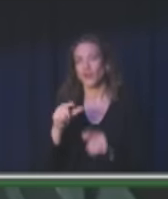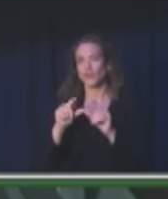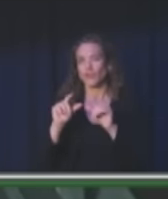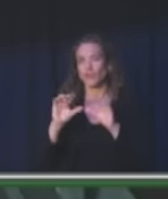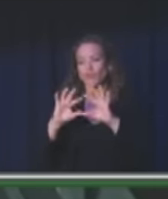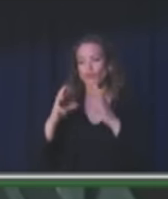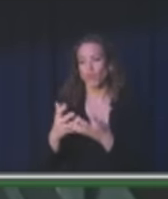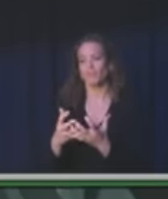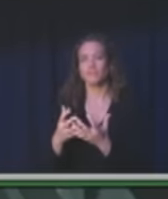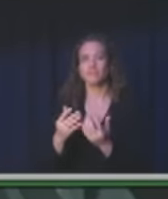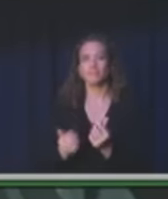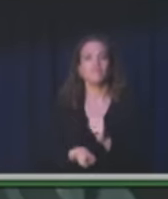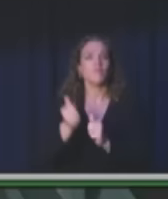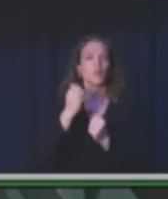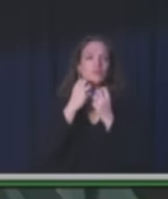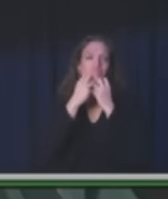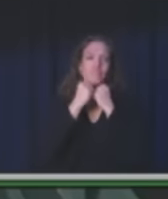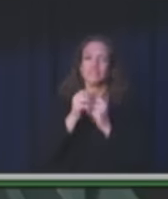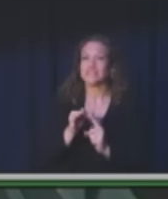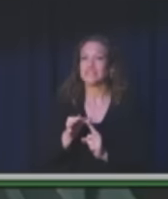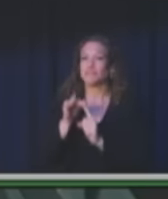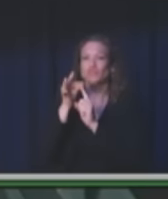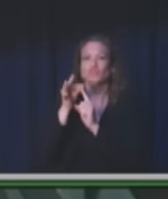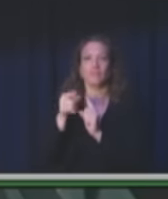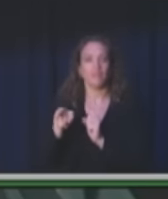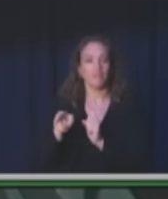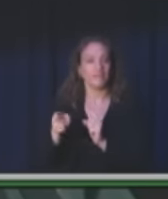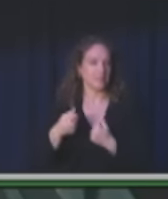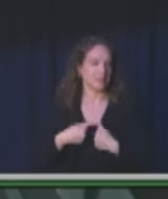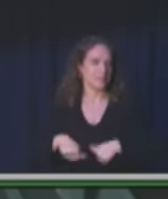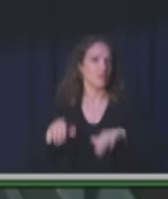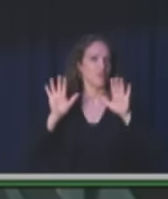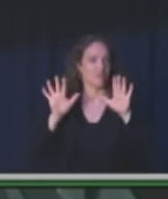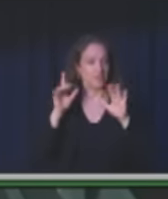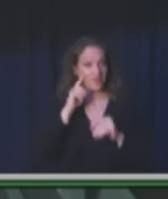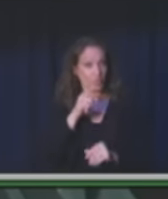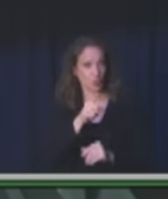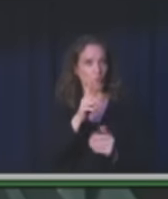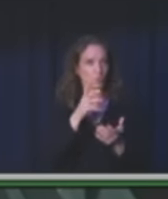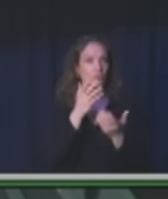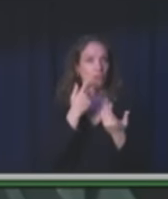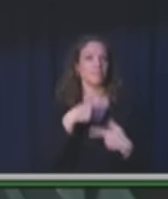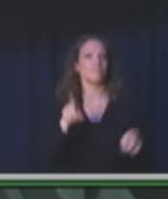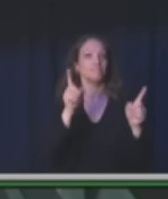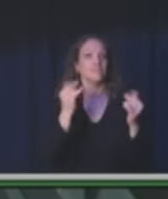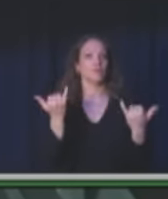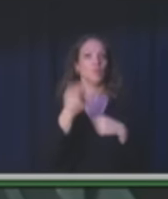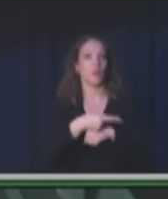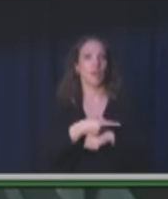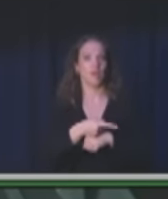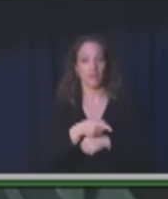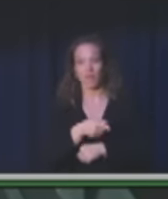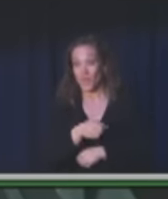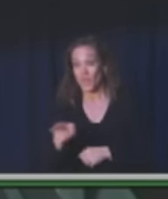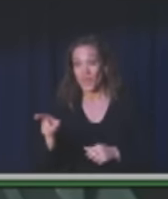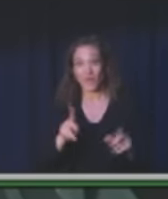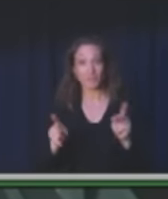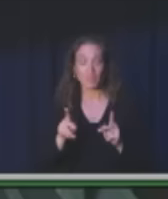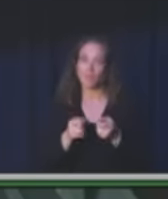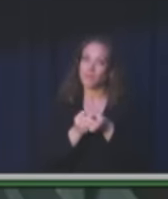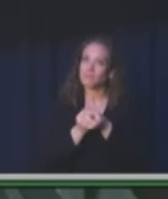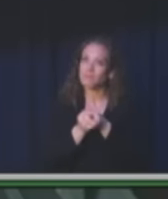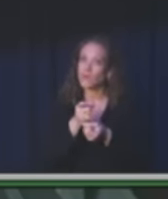who have sacrificed so you could get here today, who are there for you all the